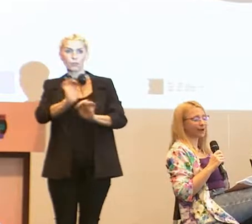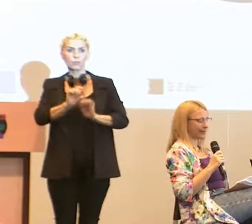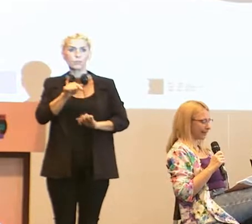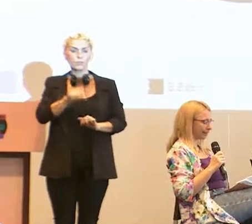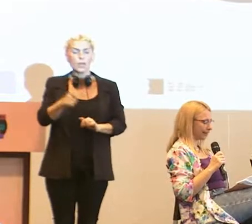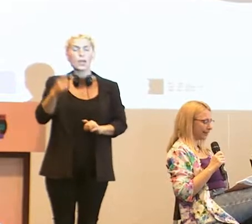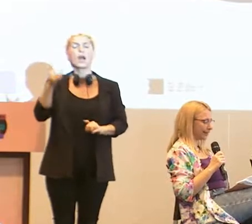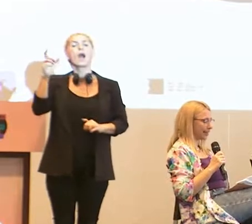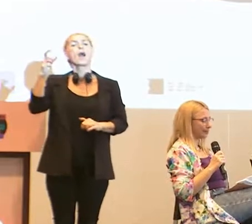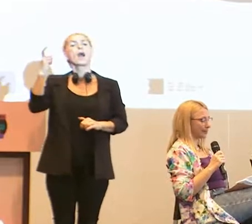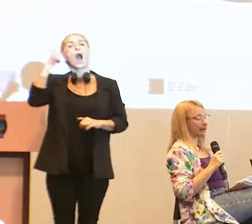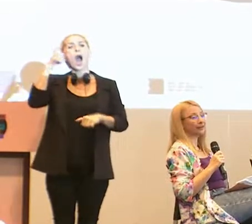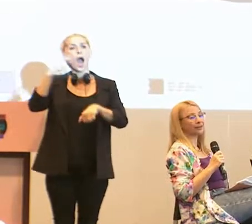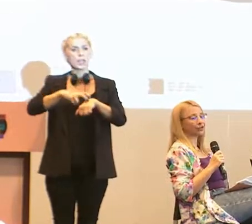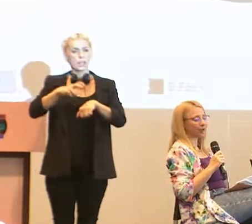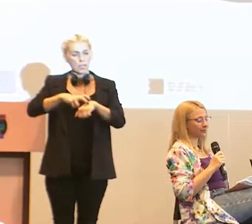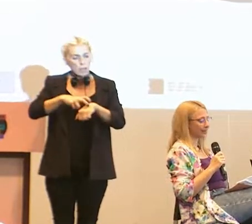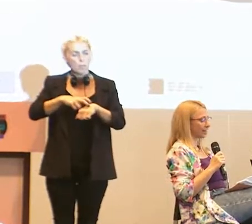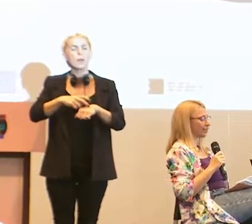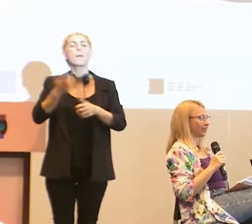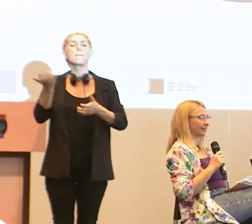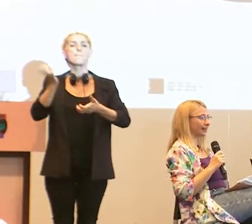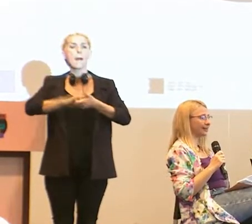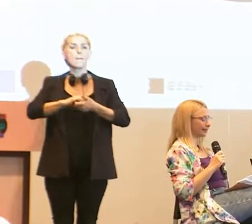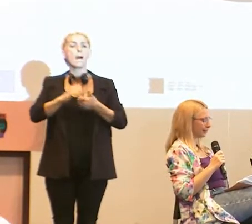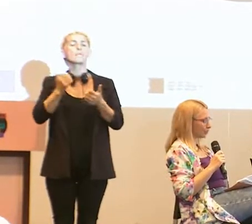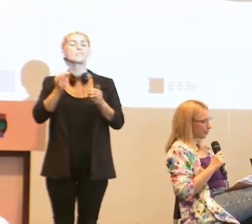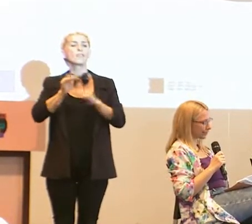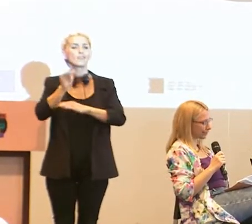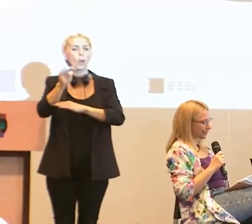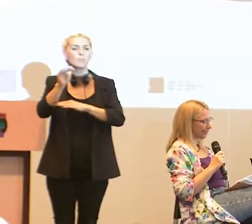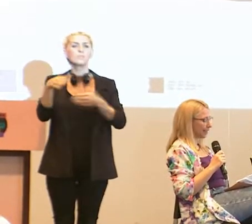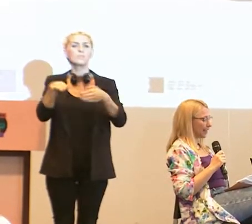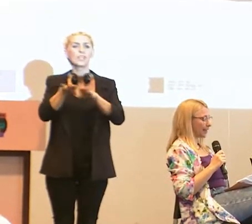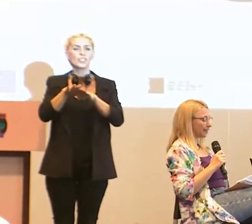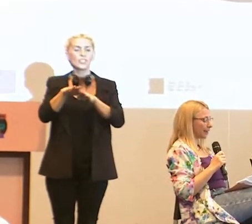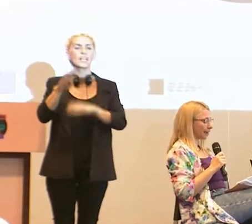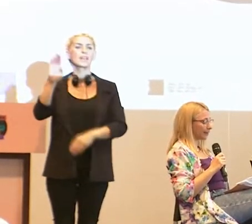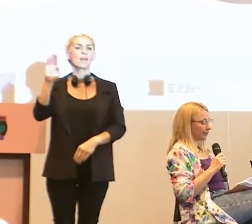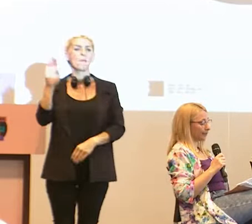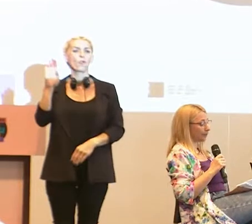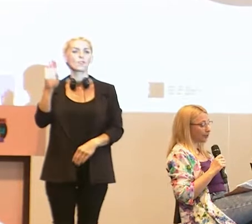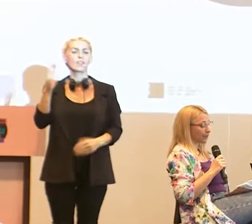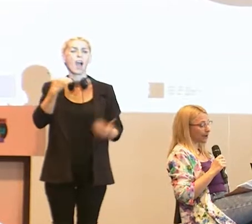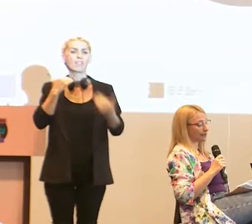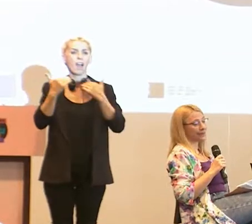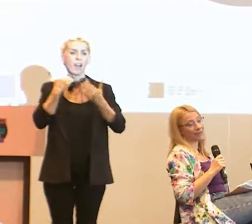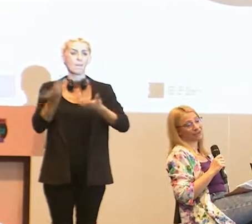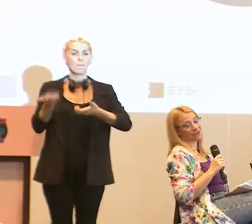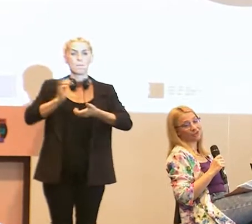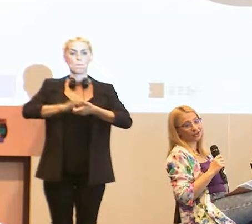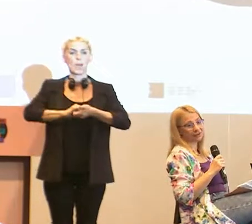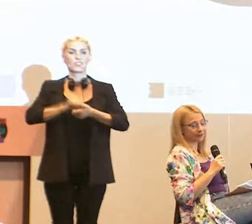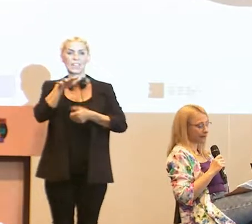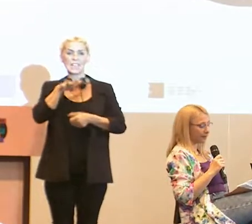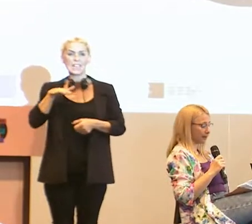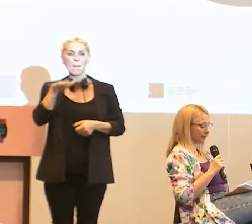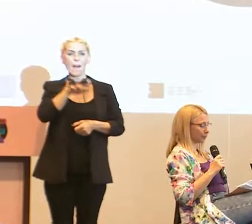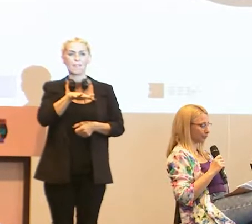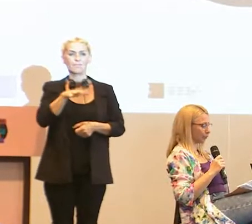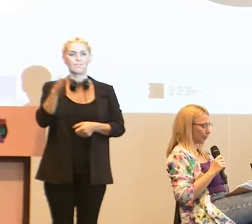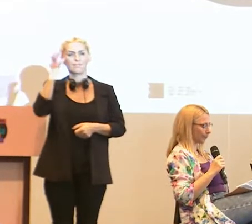resist again forgetting and make remembering collective for coexistence equality